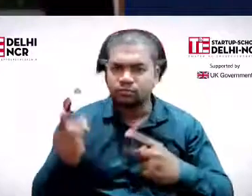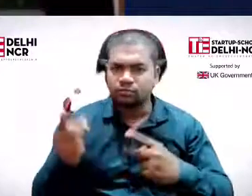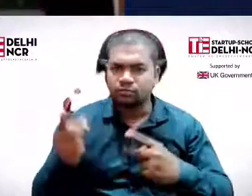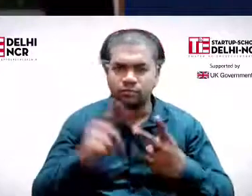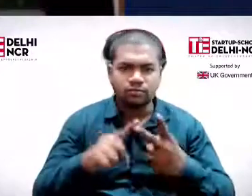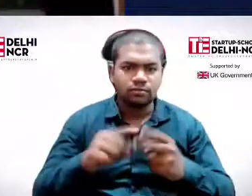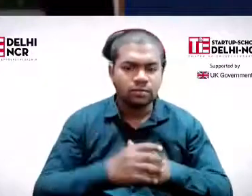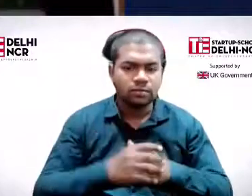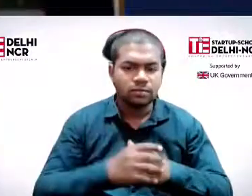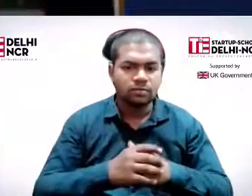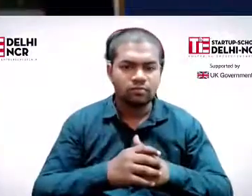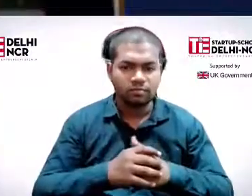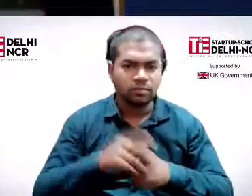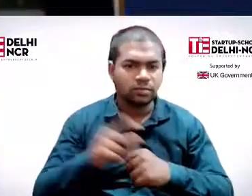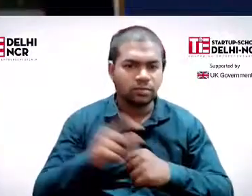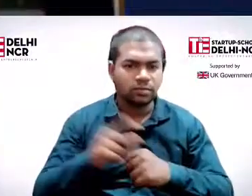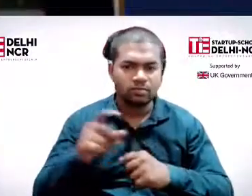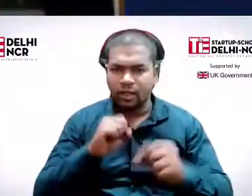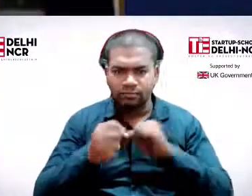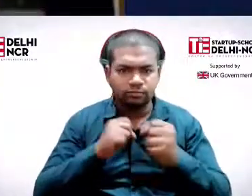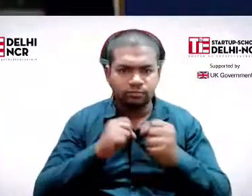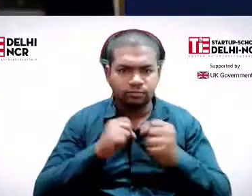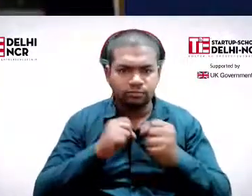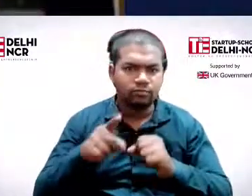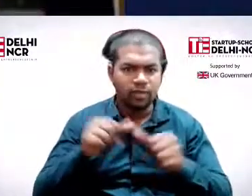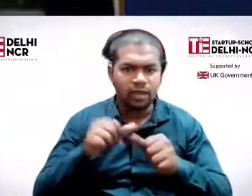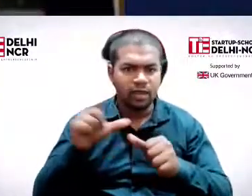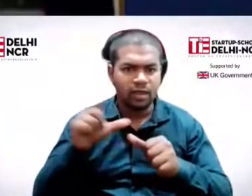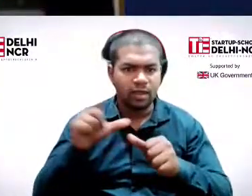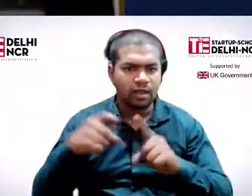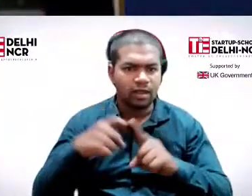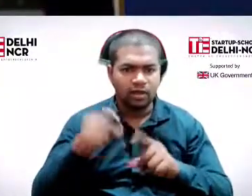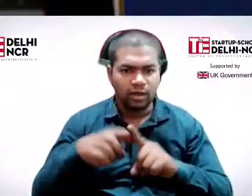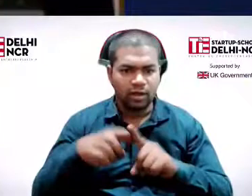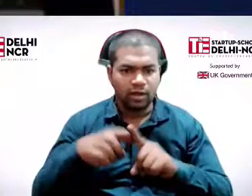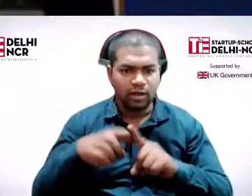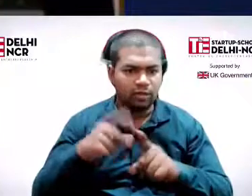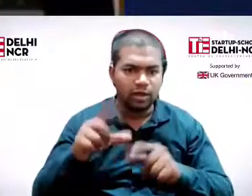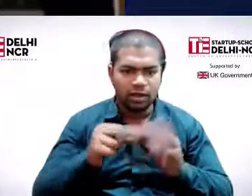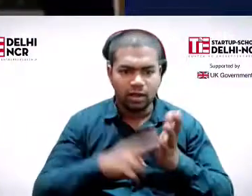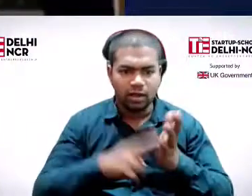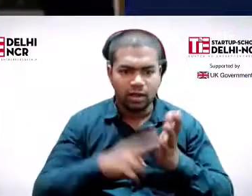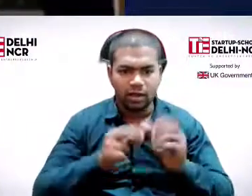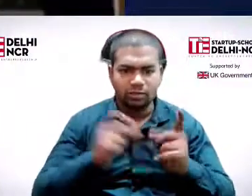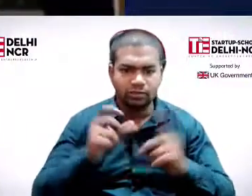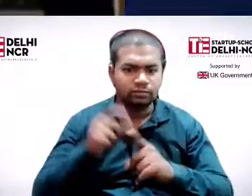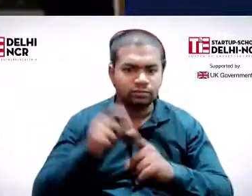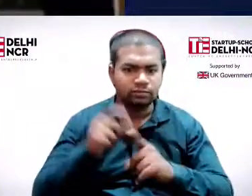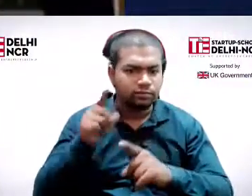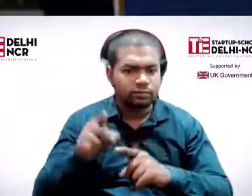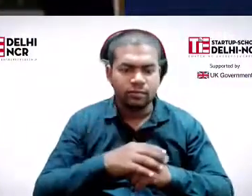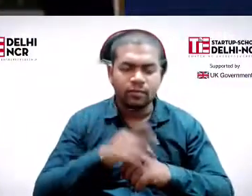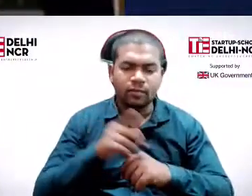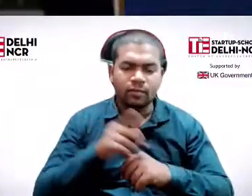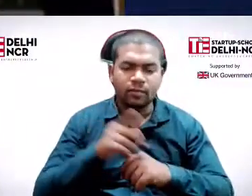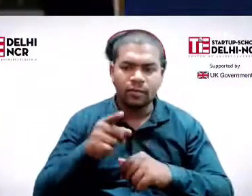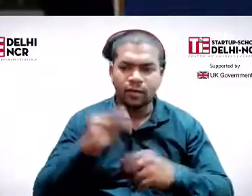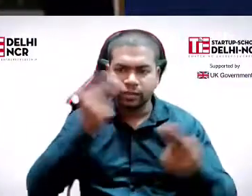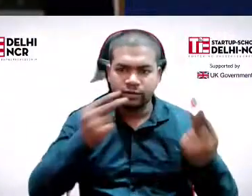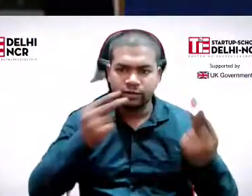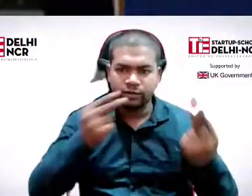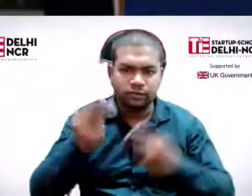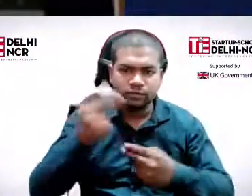Live Brand Design, and the speakers for the same are Alok Nandi, who is the partner and managing director at Spread Design BV. And